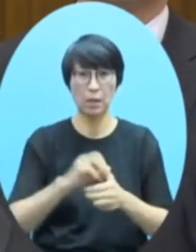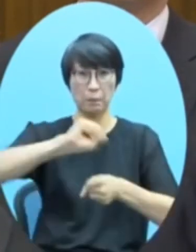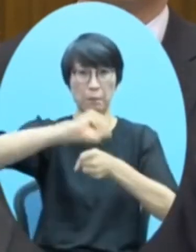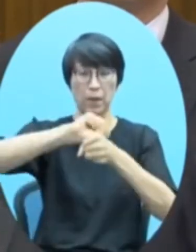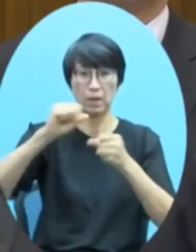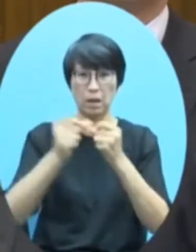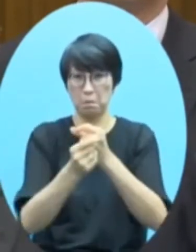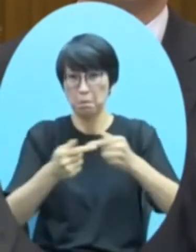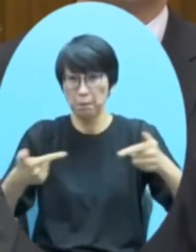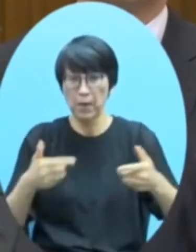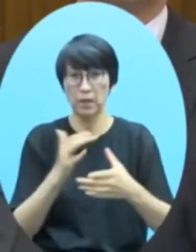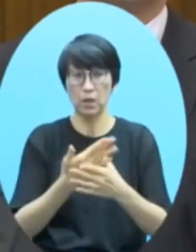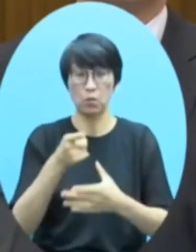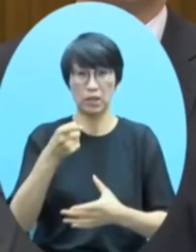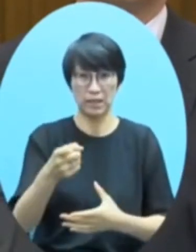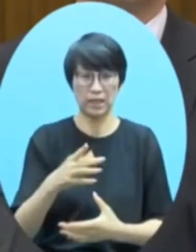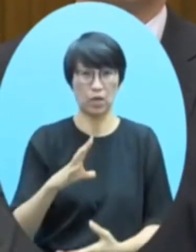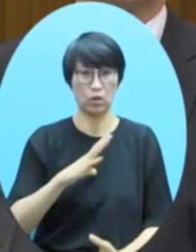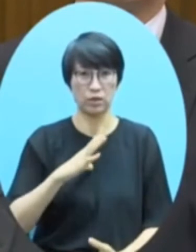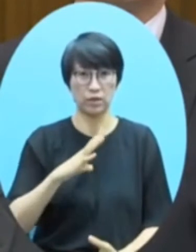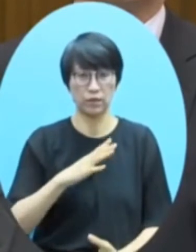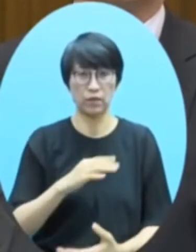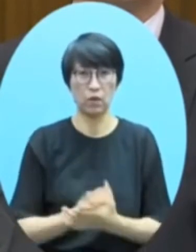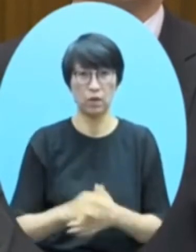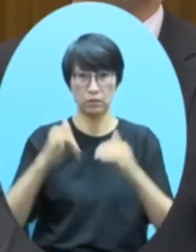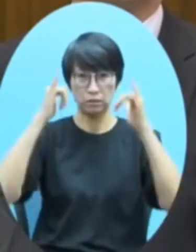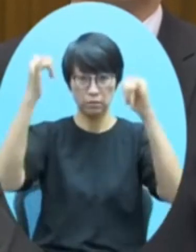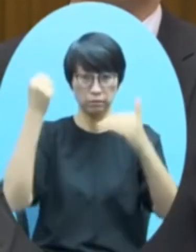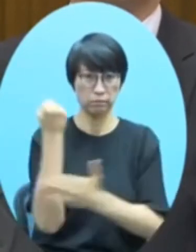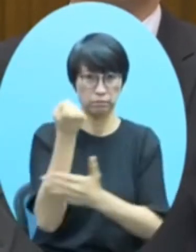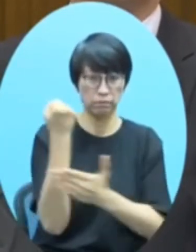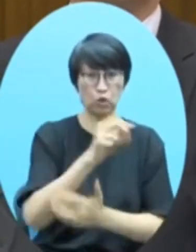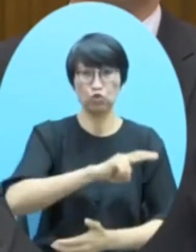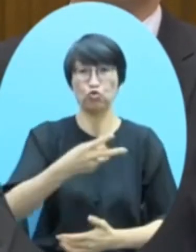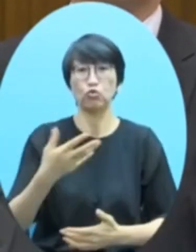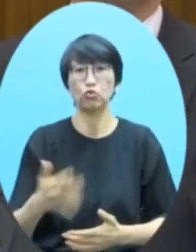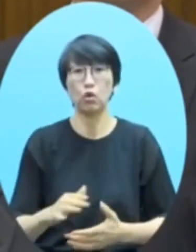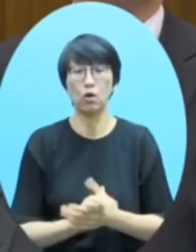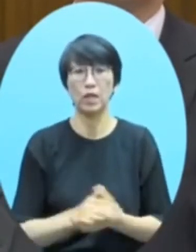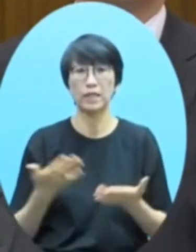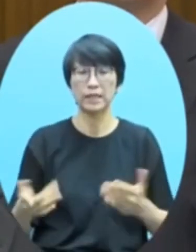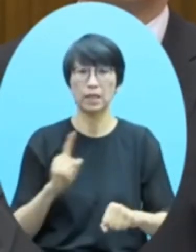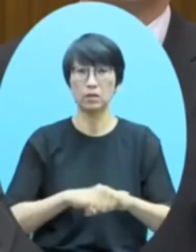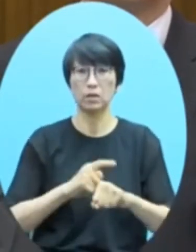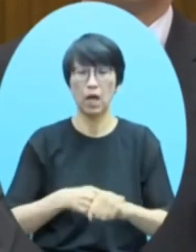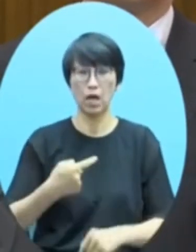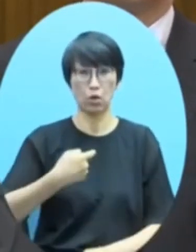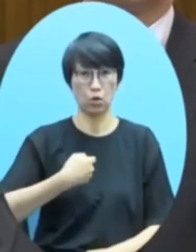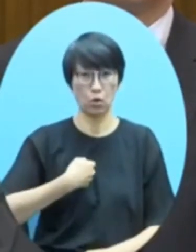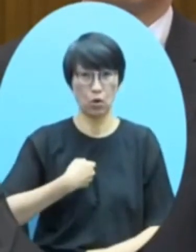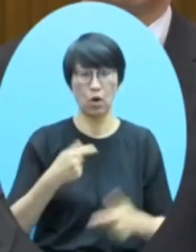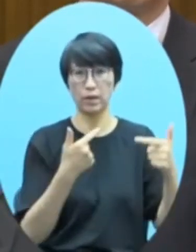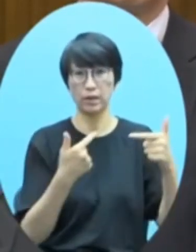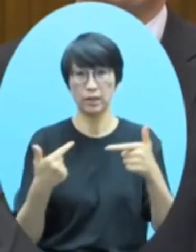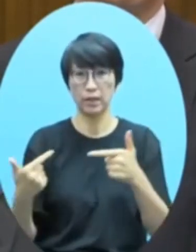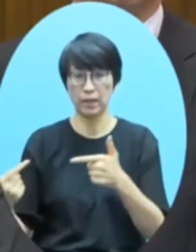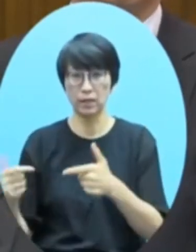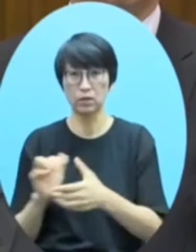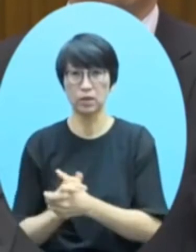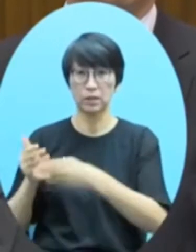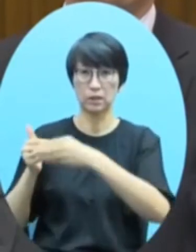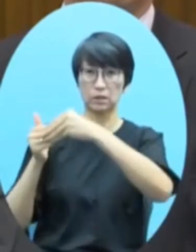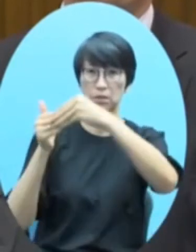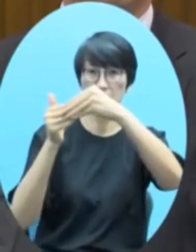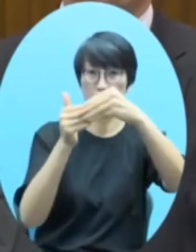the nature of these violent protests has changed, it is a time for me to continue to lead my